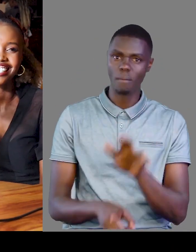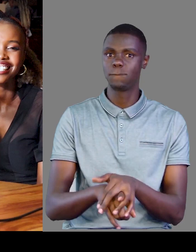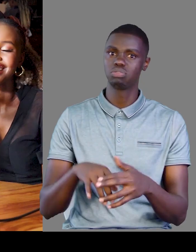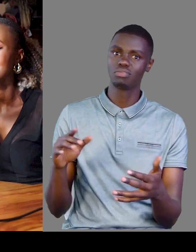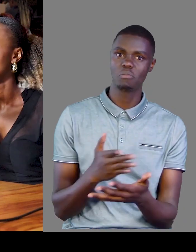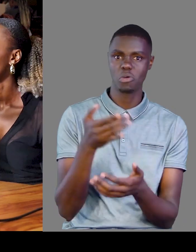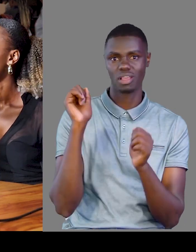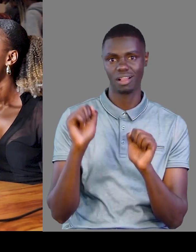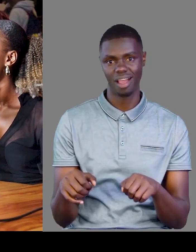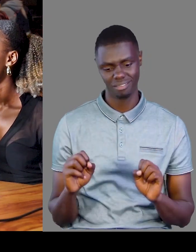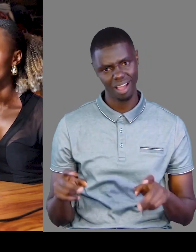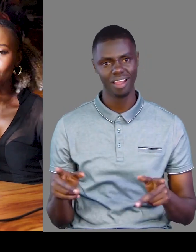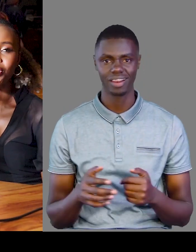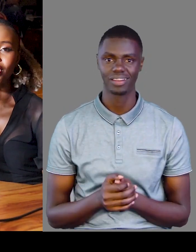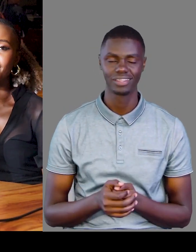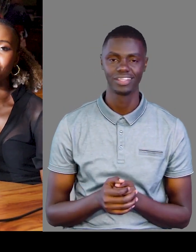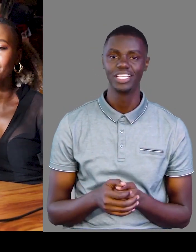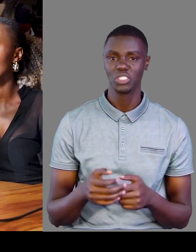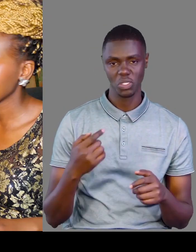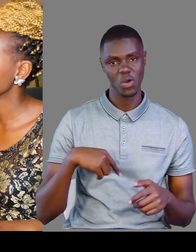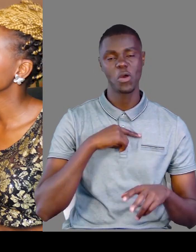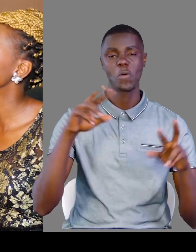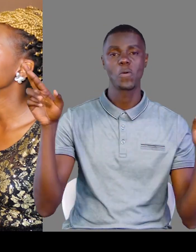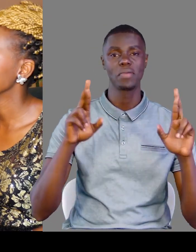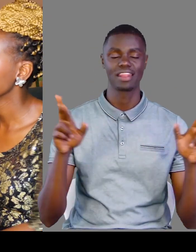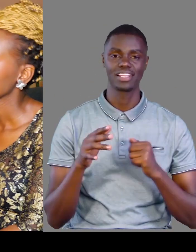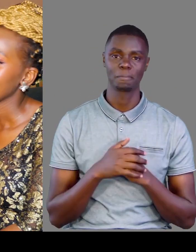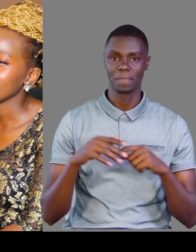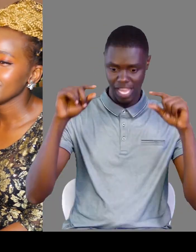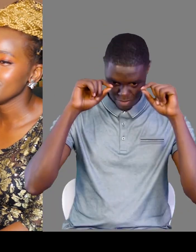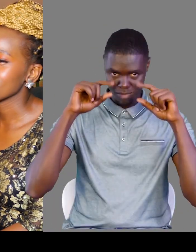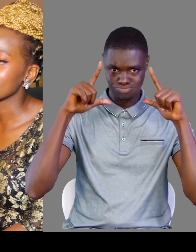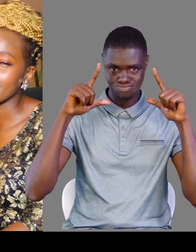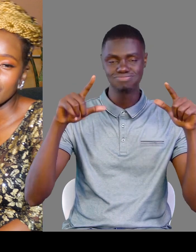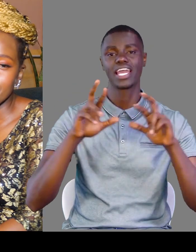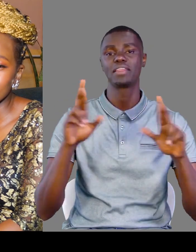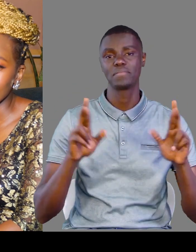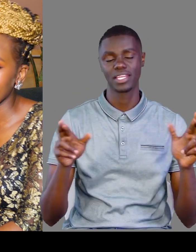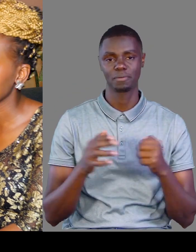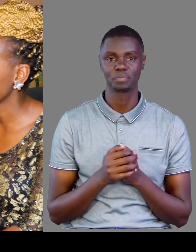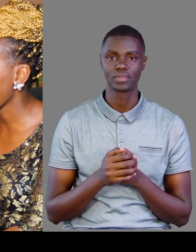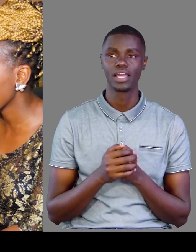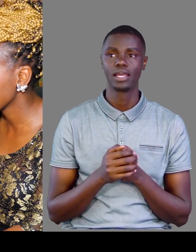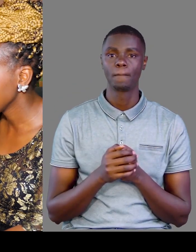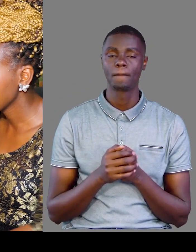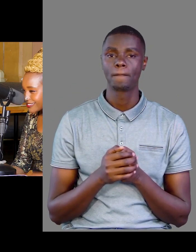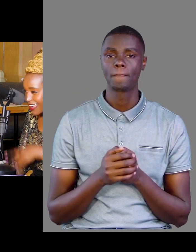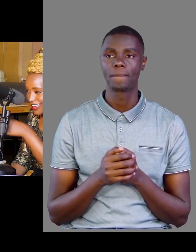So we better watch out for anything. Tukwe tu ready, tukae rada. I'm just having fun. Interesting. Are they coming to an end